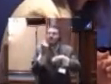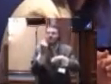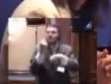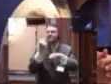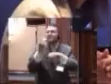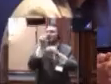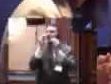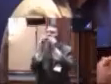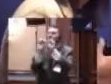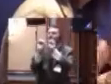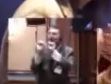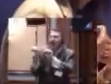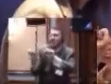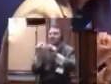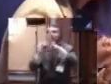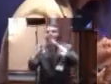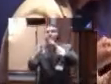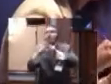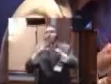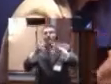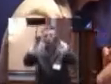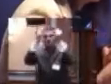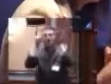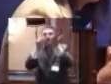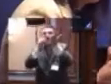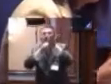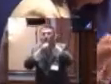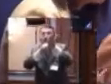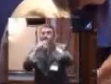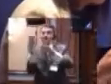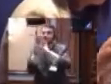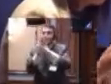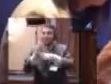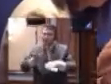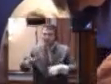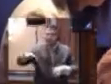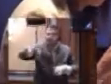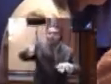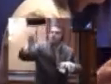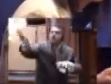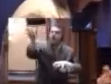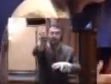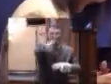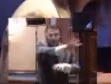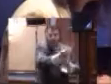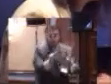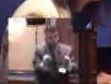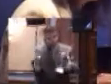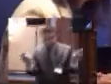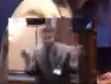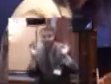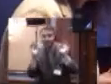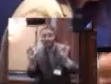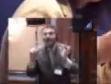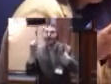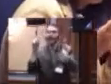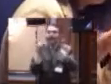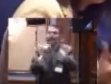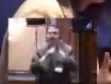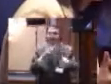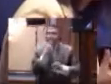be one that would reflect, if I could wish to venture, sort